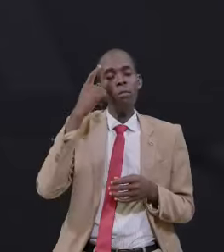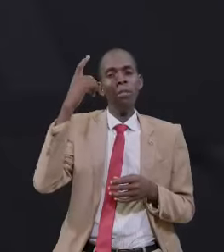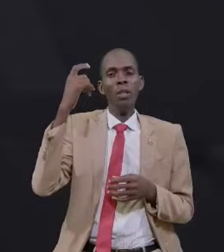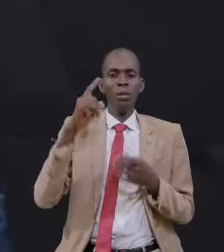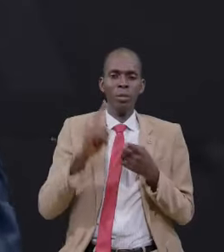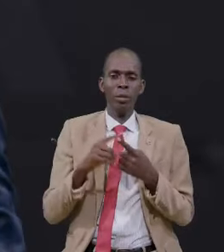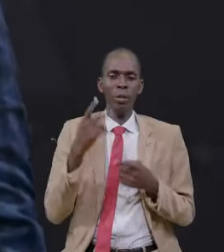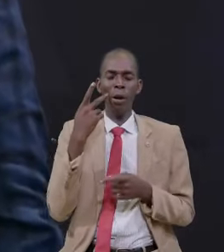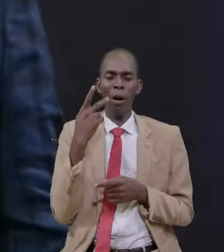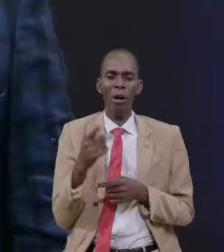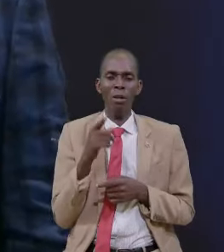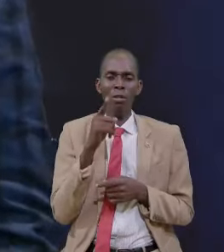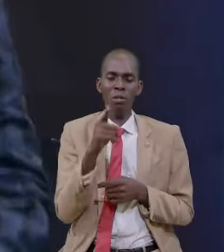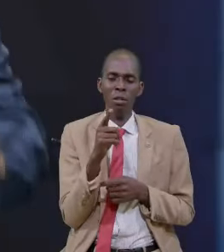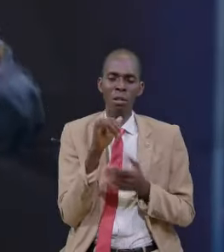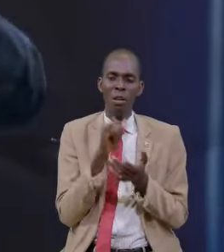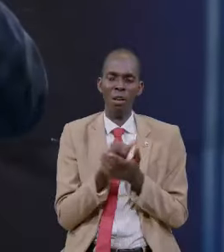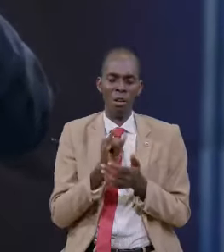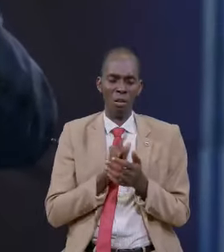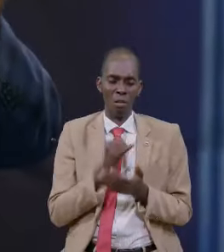you, that I may